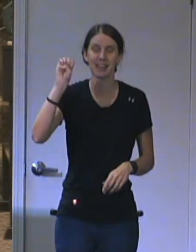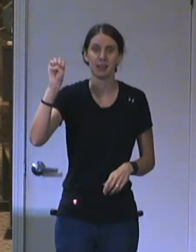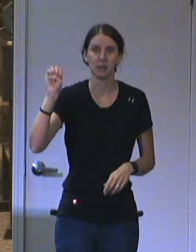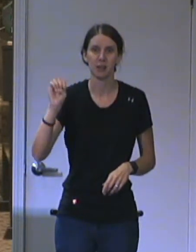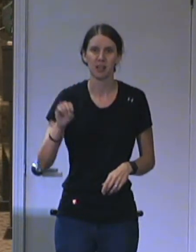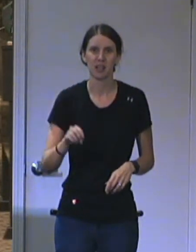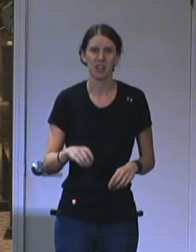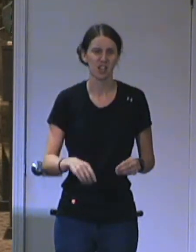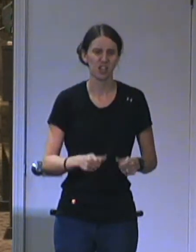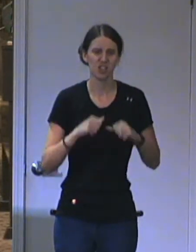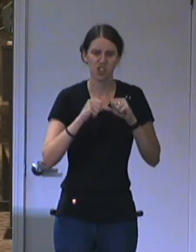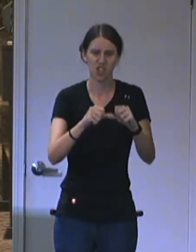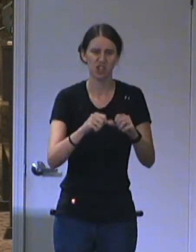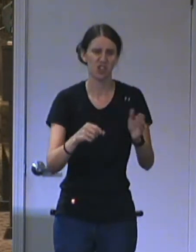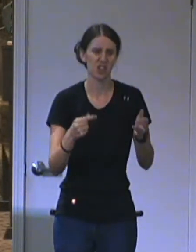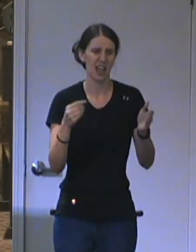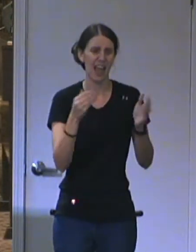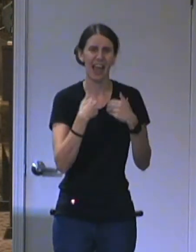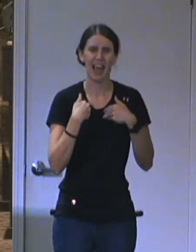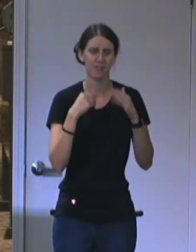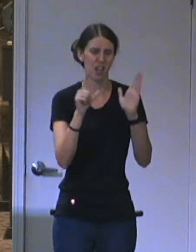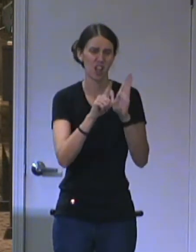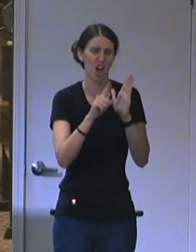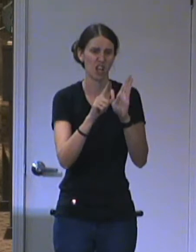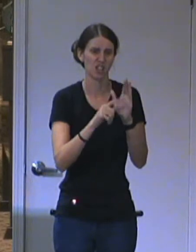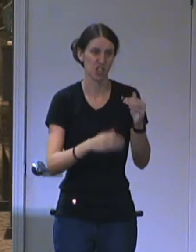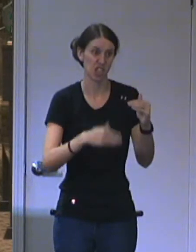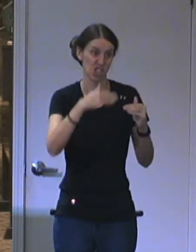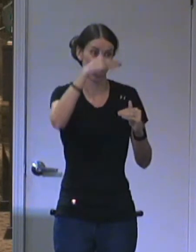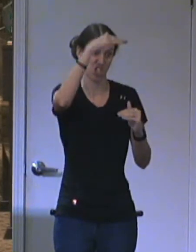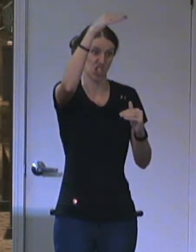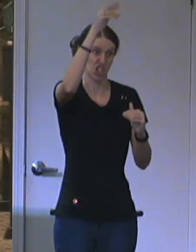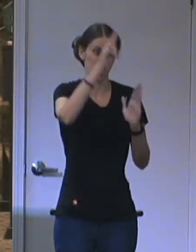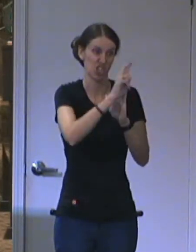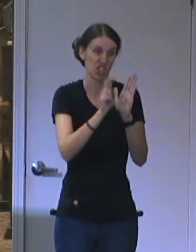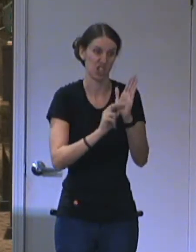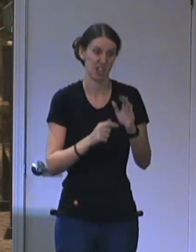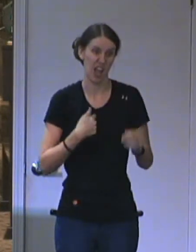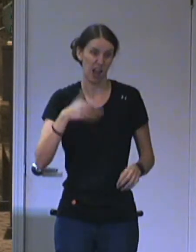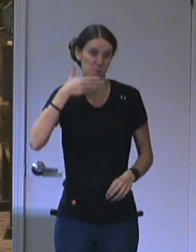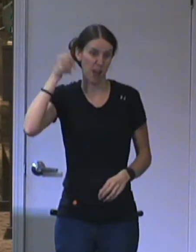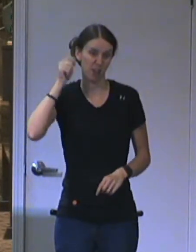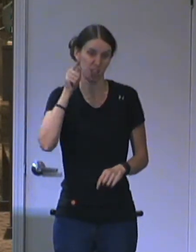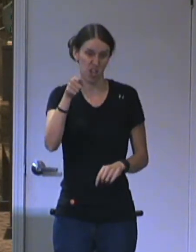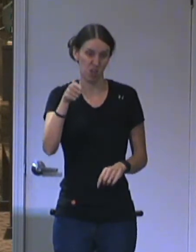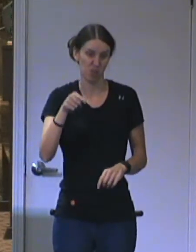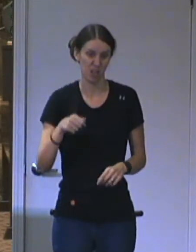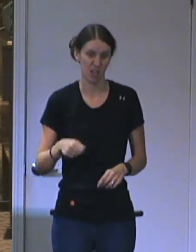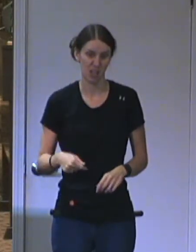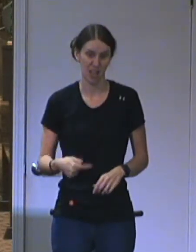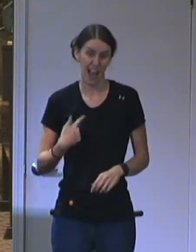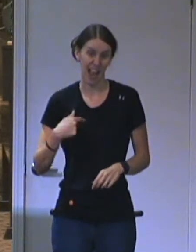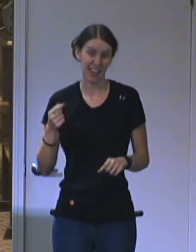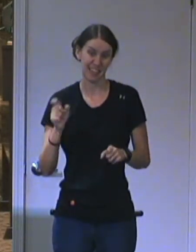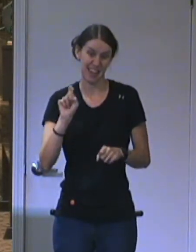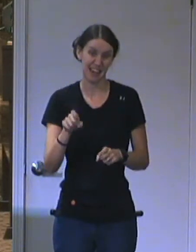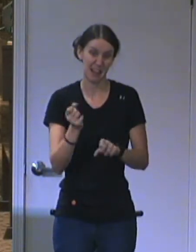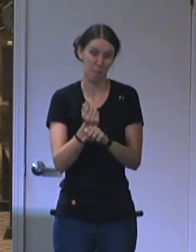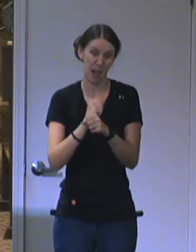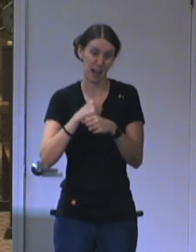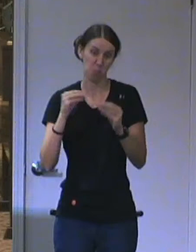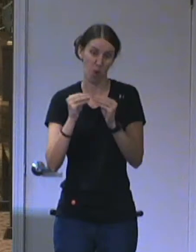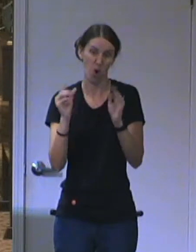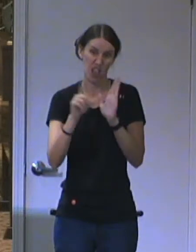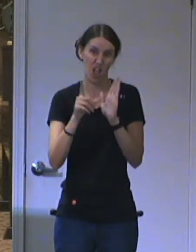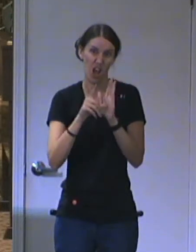society seemed to achieve a certain level, they added more rules. Hey, I'm better than them, so I got to set a little bit higher